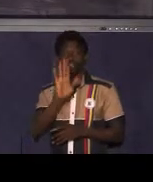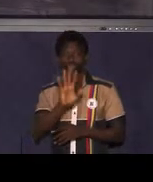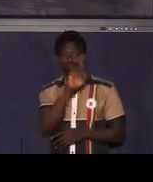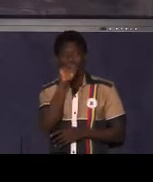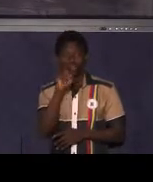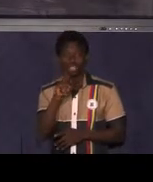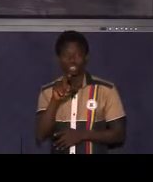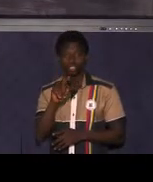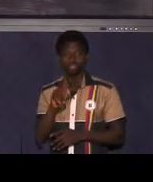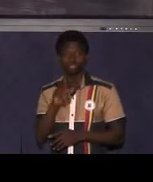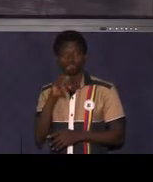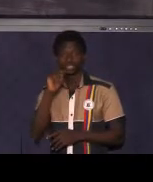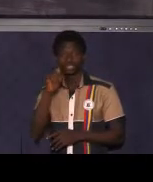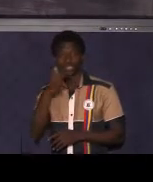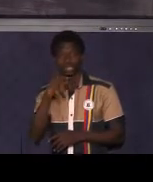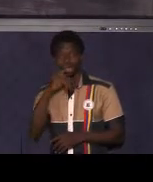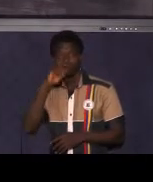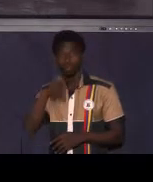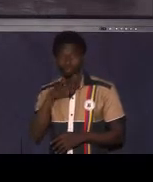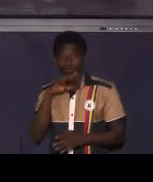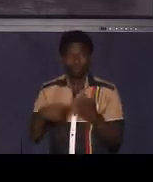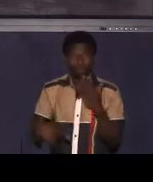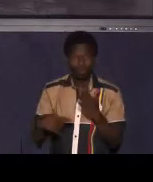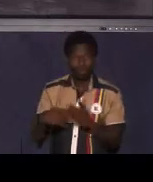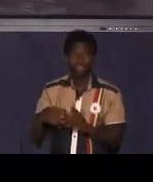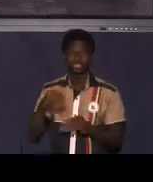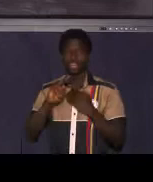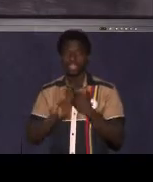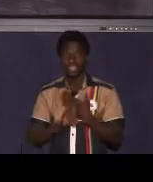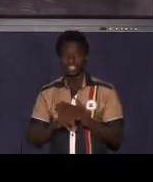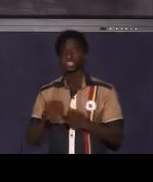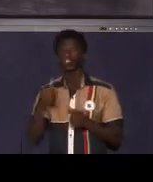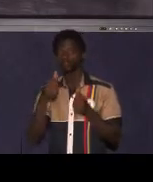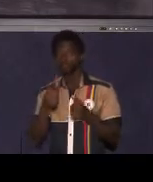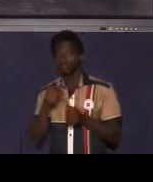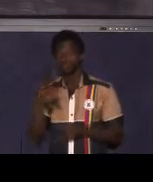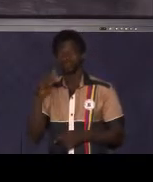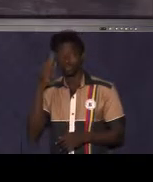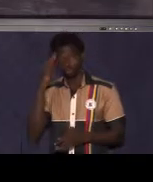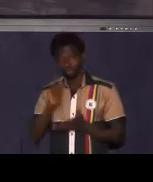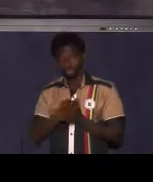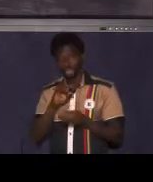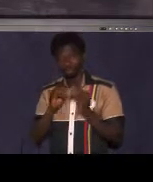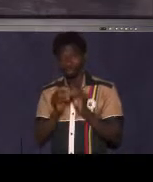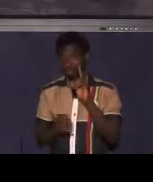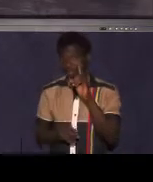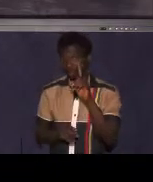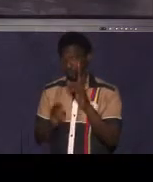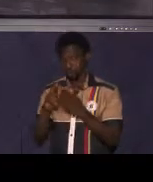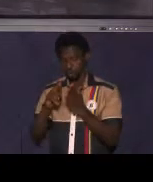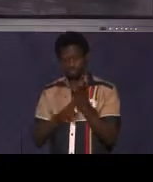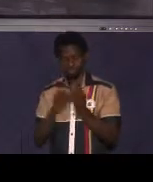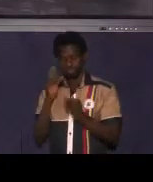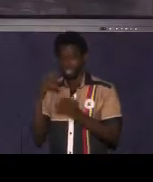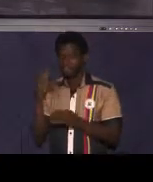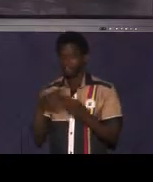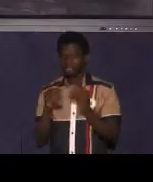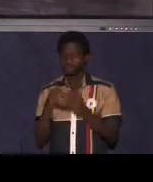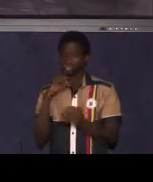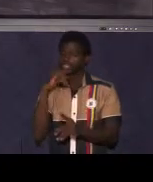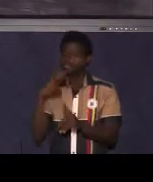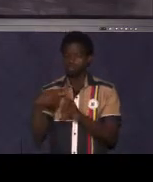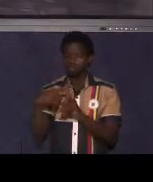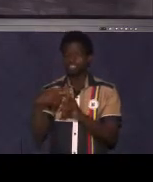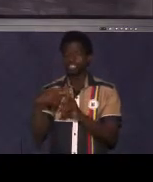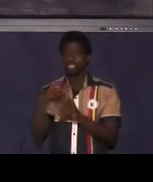is positive, your question tag must be what? Negative. Good job, you. Note that. That is number one rule. If